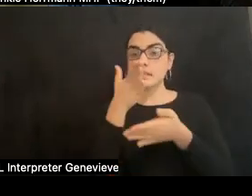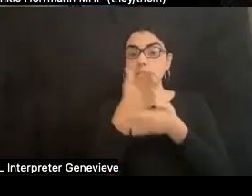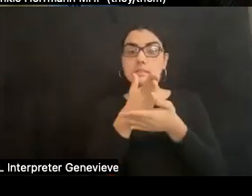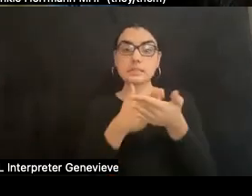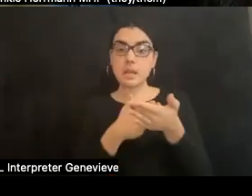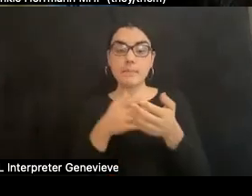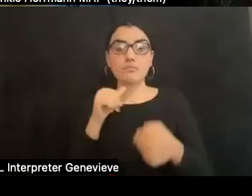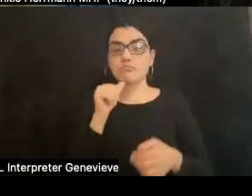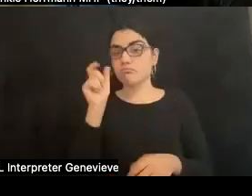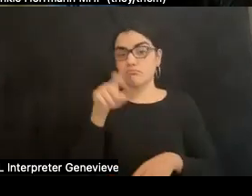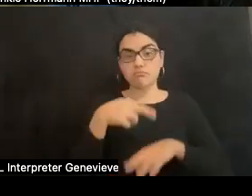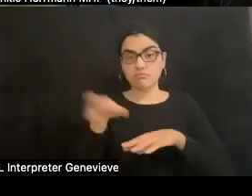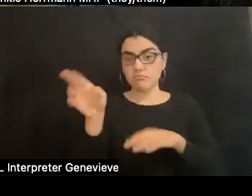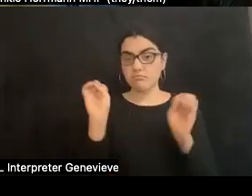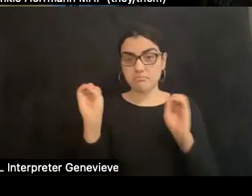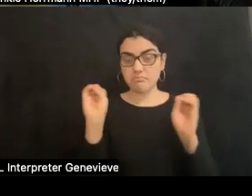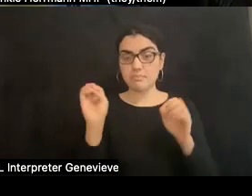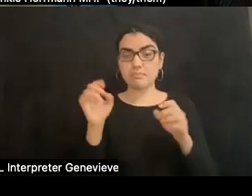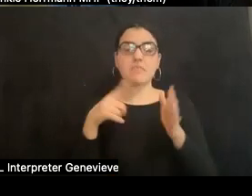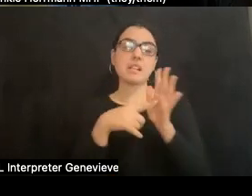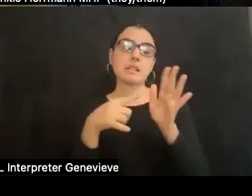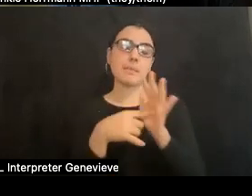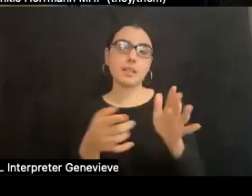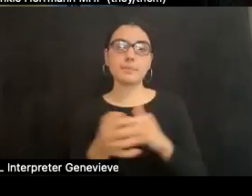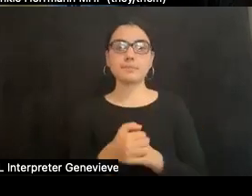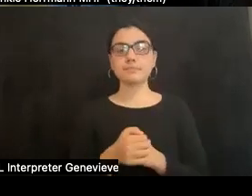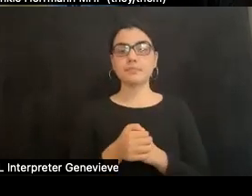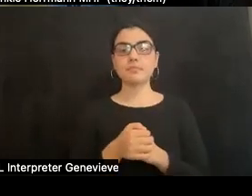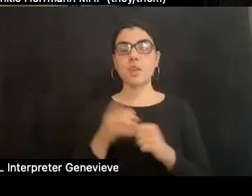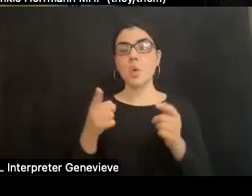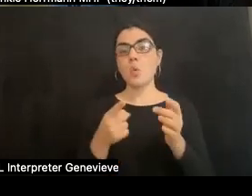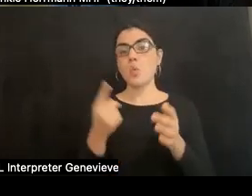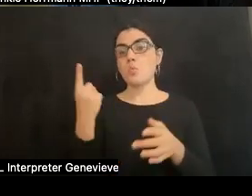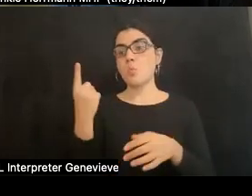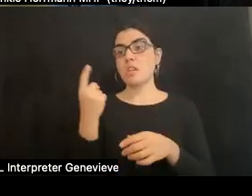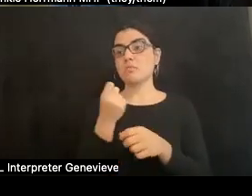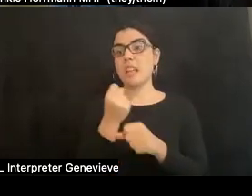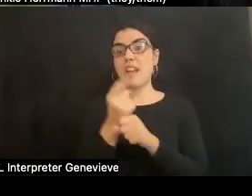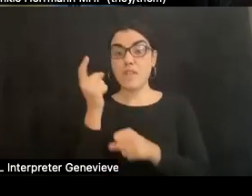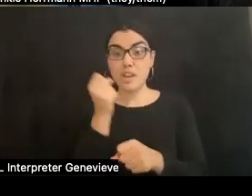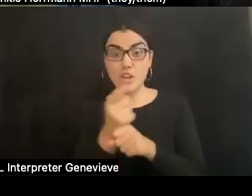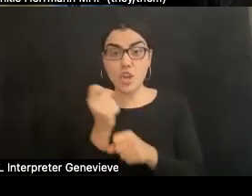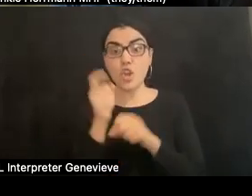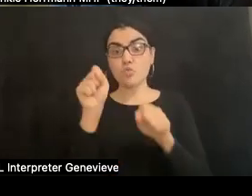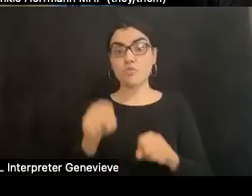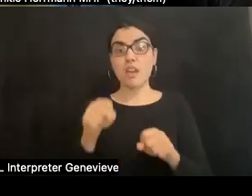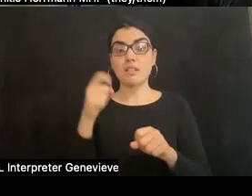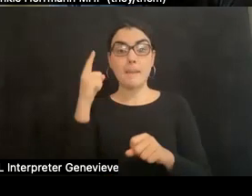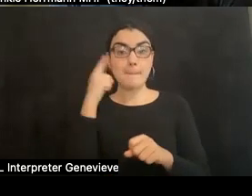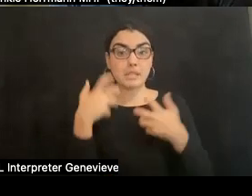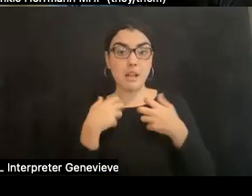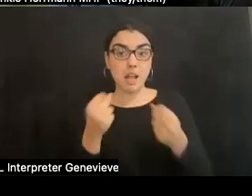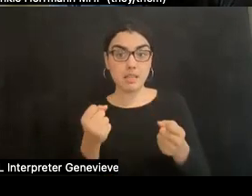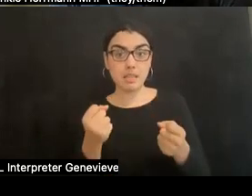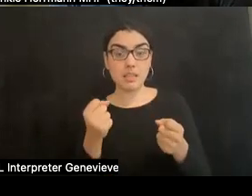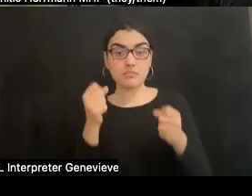need a referral. So for example, once every 12 months without a referral, you can get a mental health assessment, meaning you can go